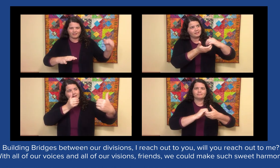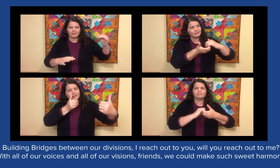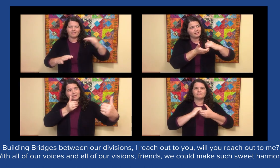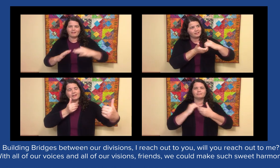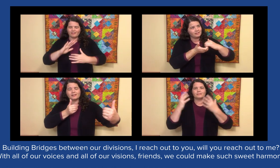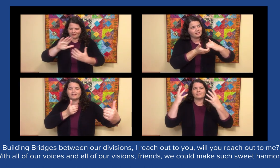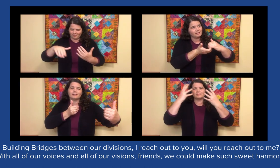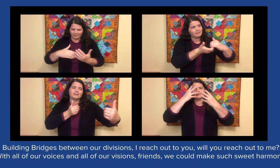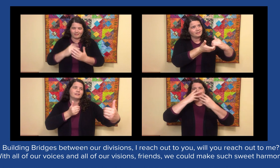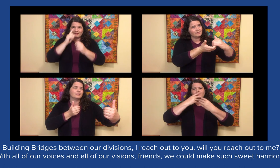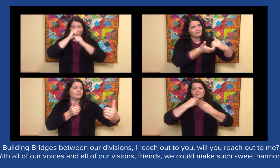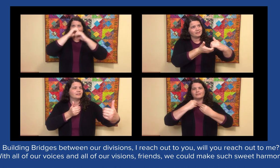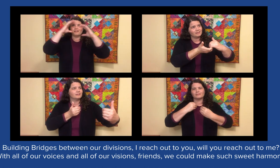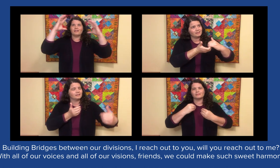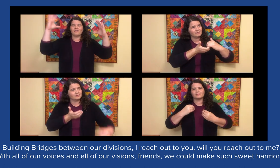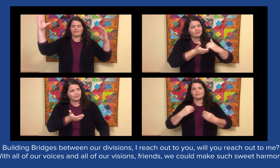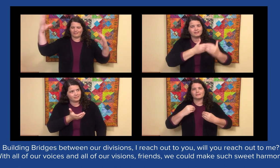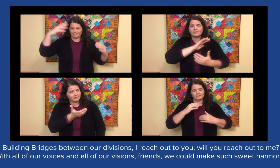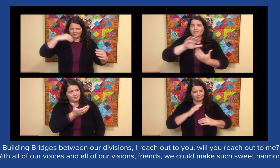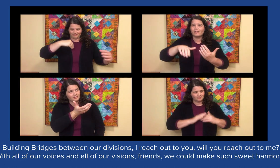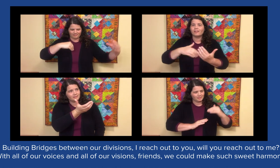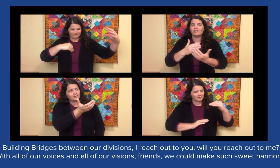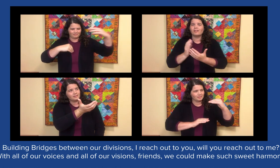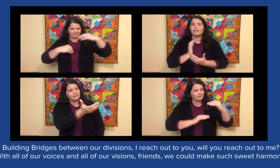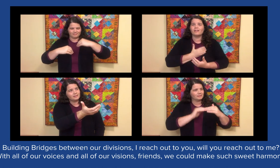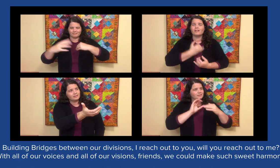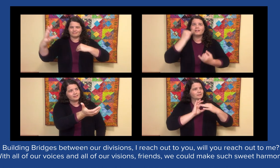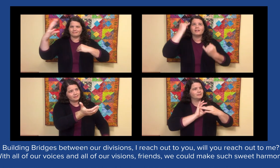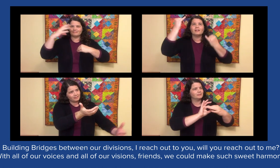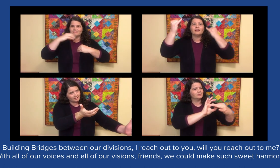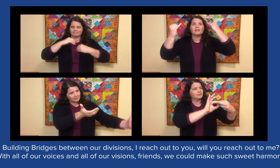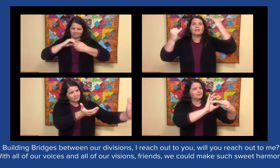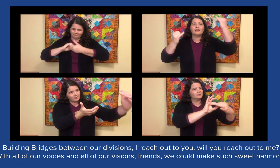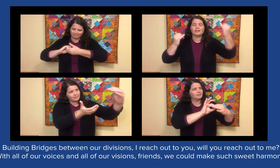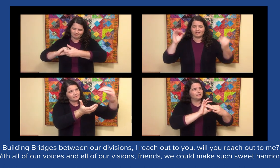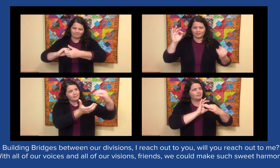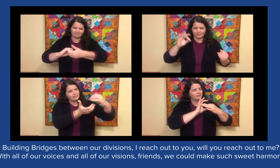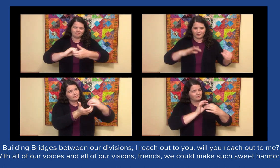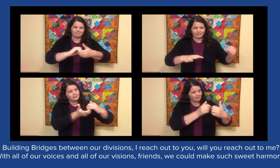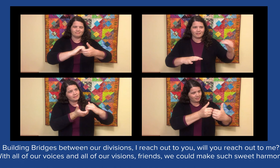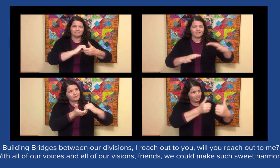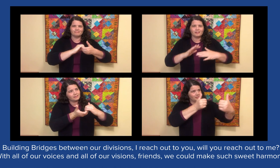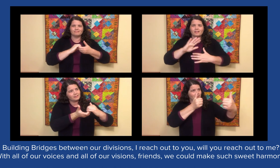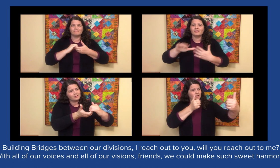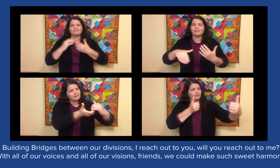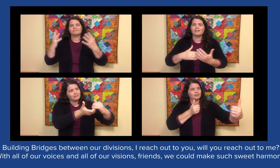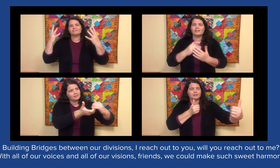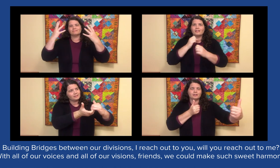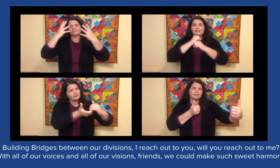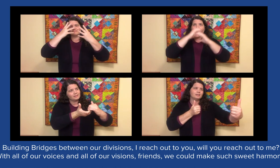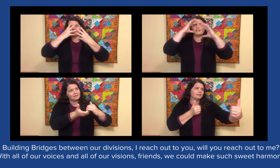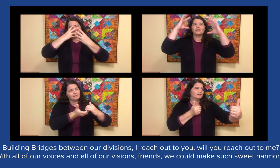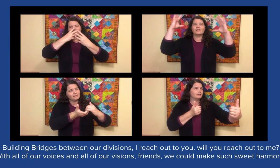which reach out to me. With all of our voices, which reach